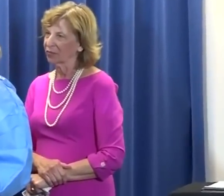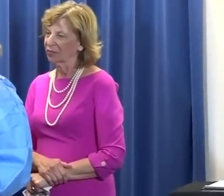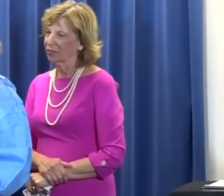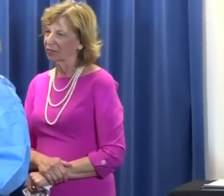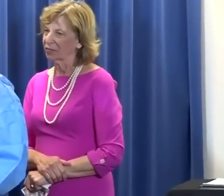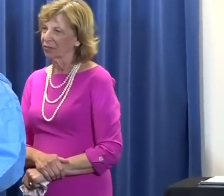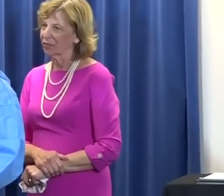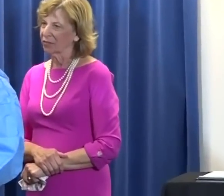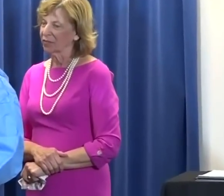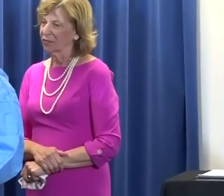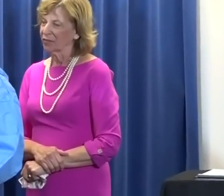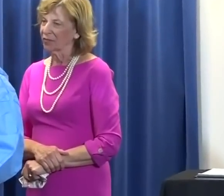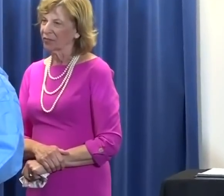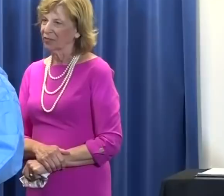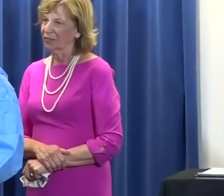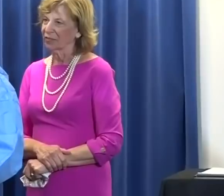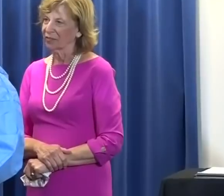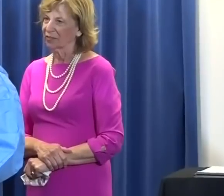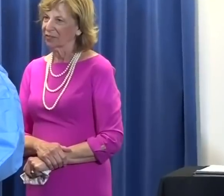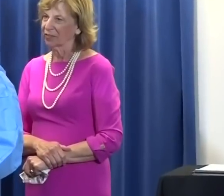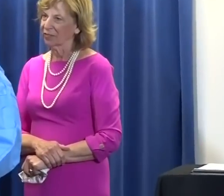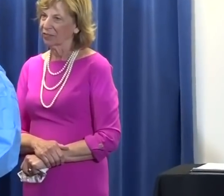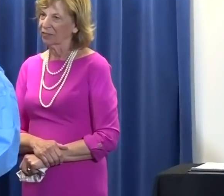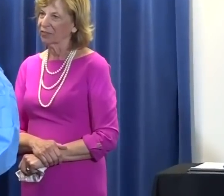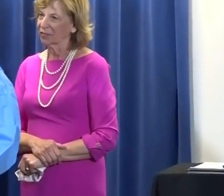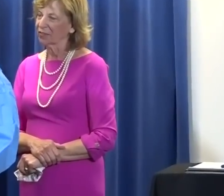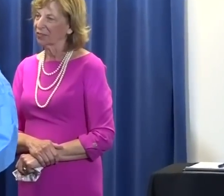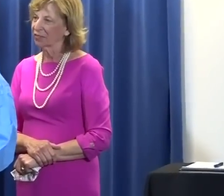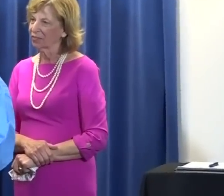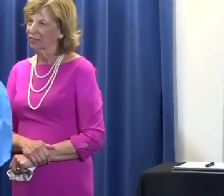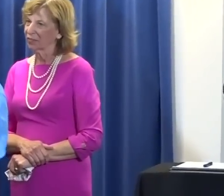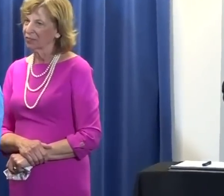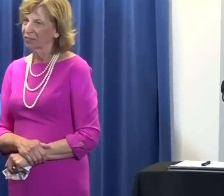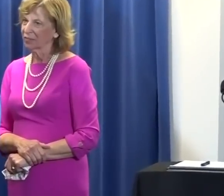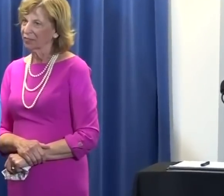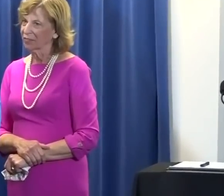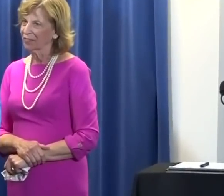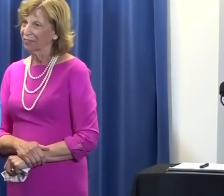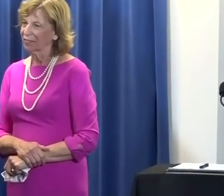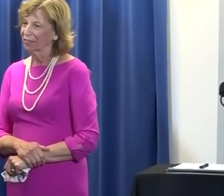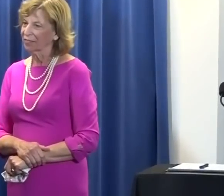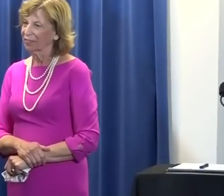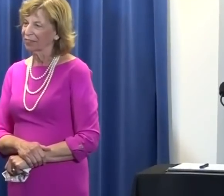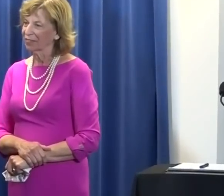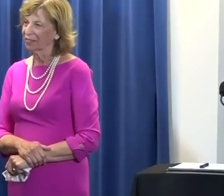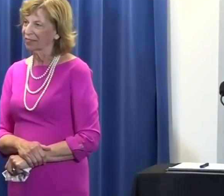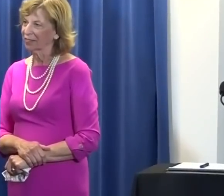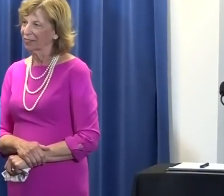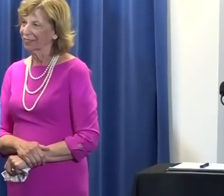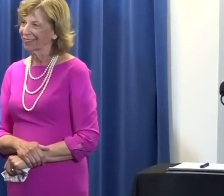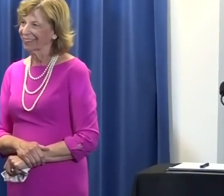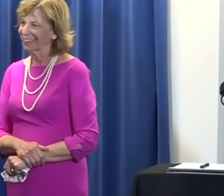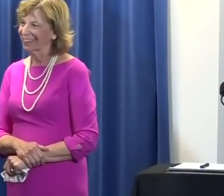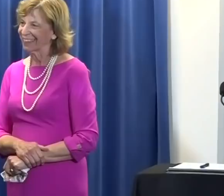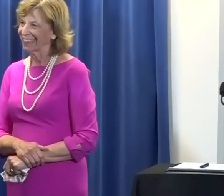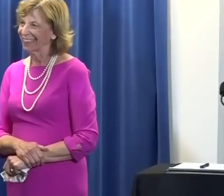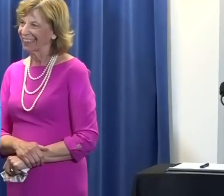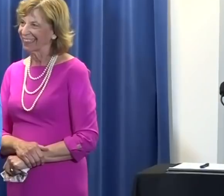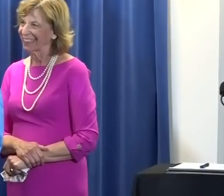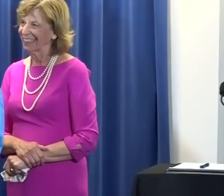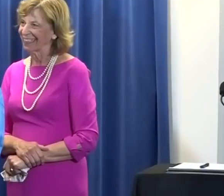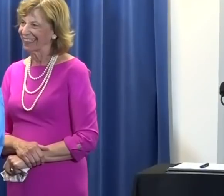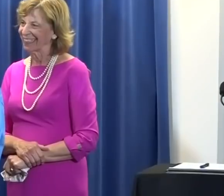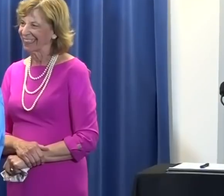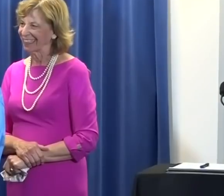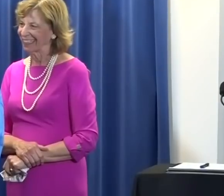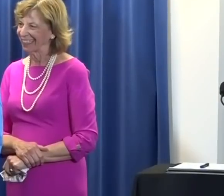test. We have a gown, gloves, and our N95s. Okay, looks like you're set. We are set. Are you Okay. set? What are we